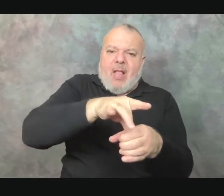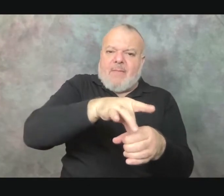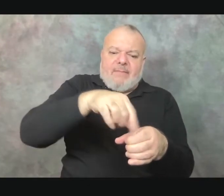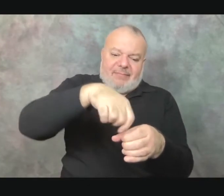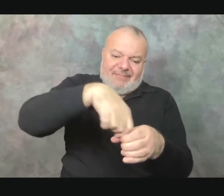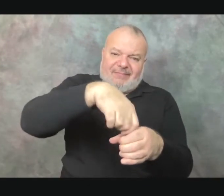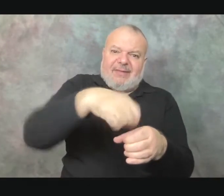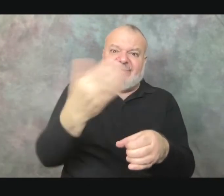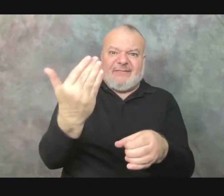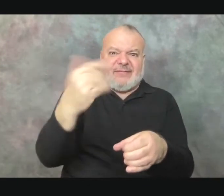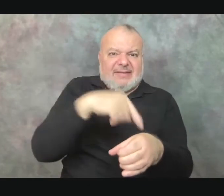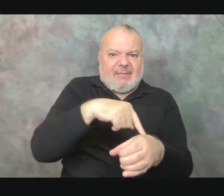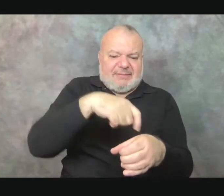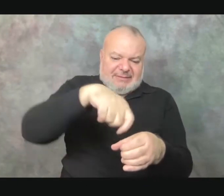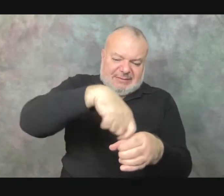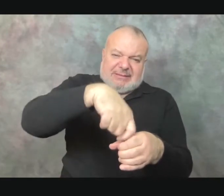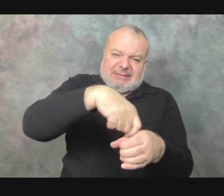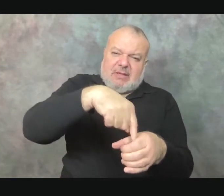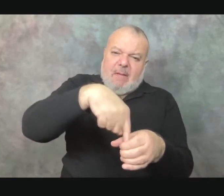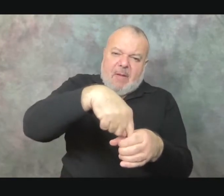call